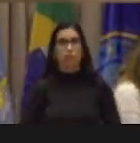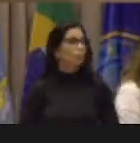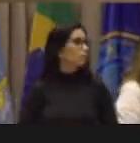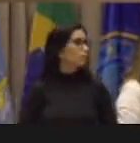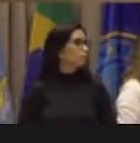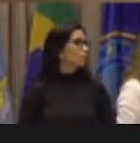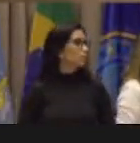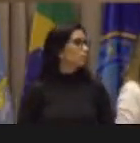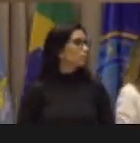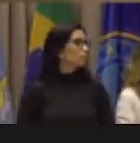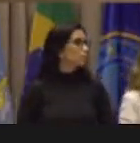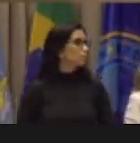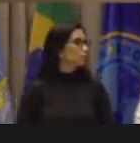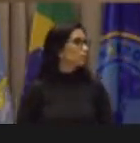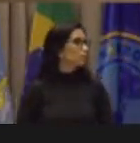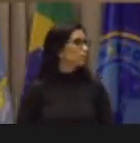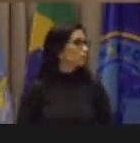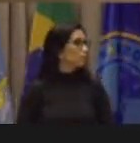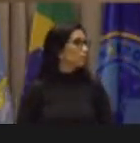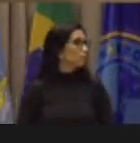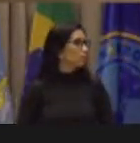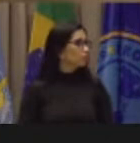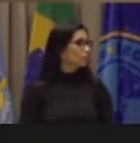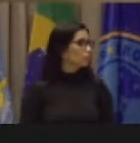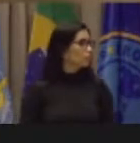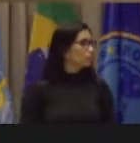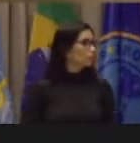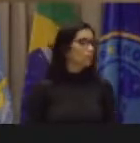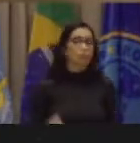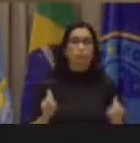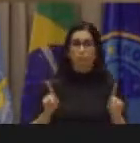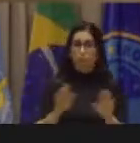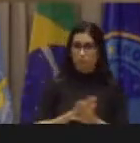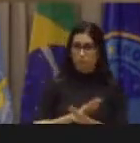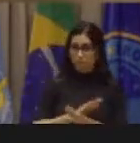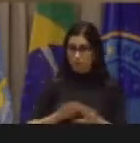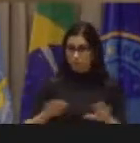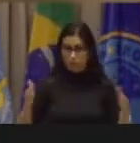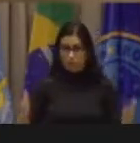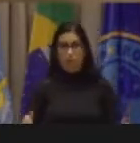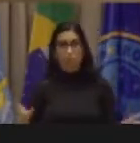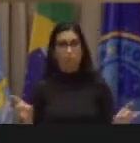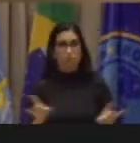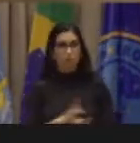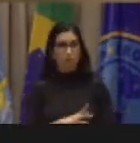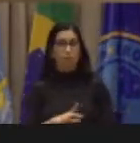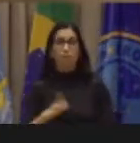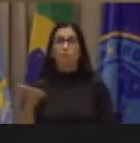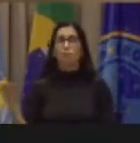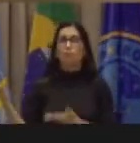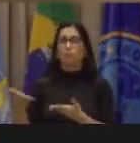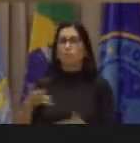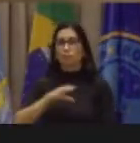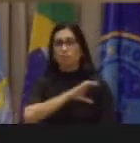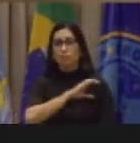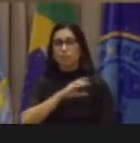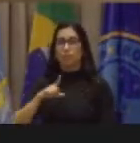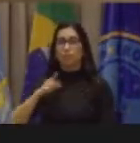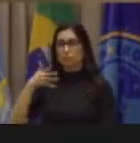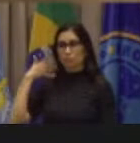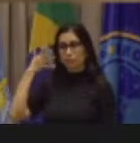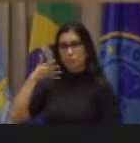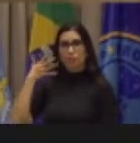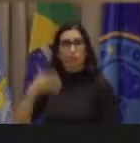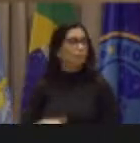hospital control, infections control. Now the table has been formed. Coordinators, ladies and gentlemen, you